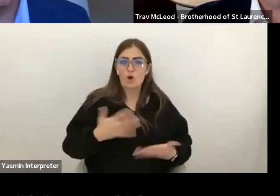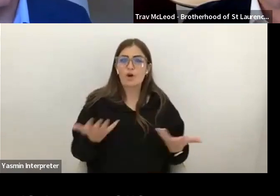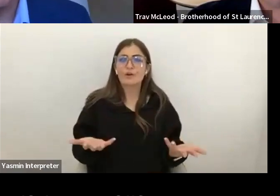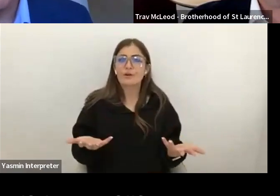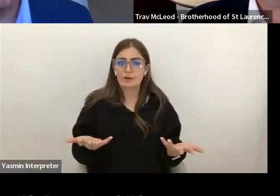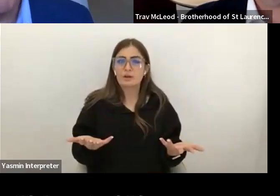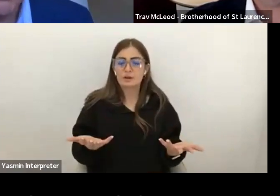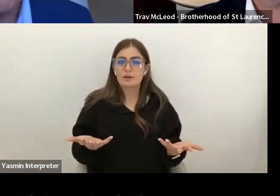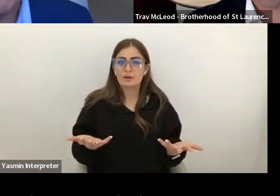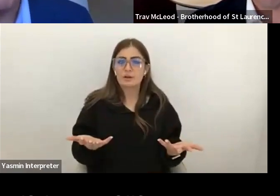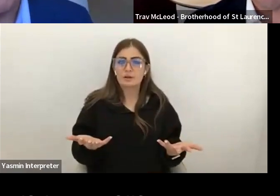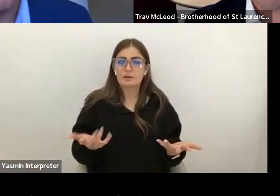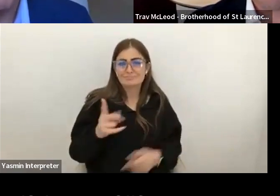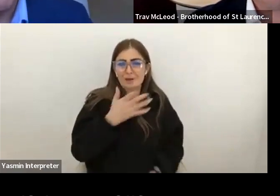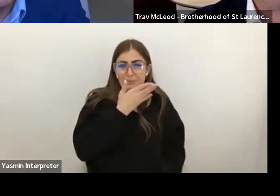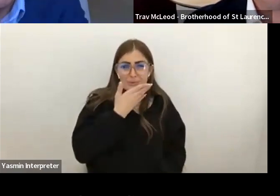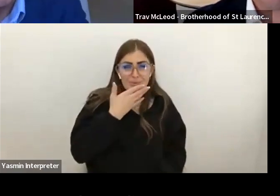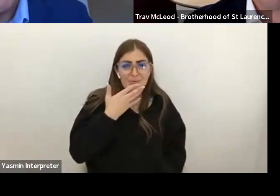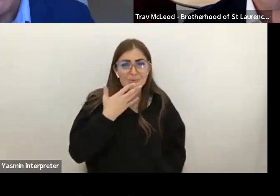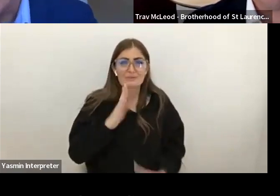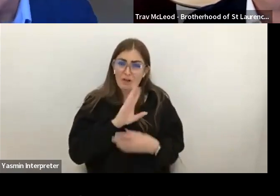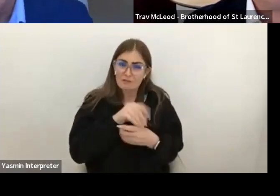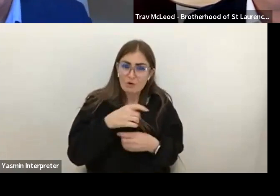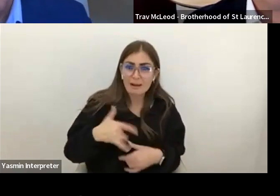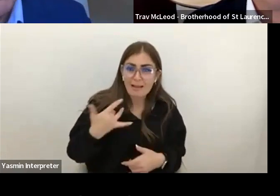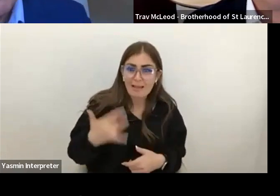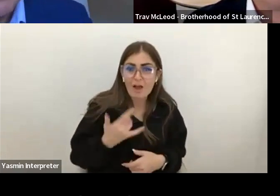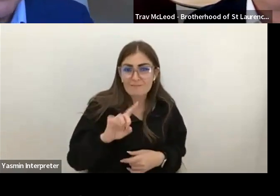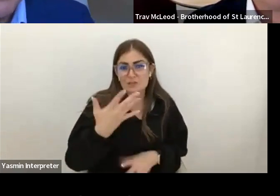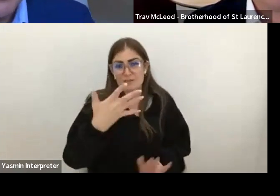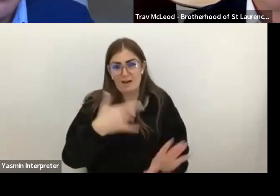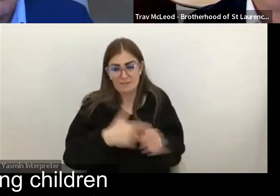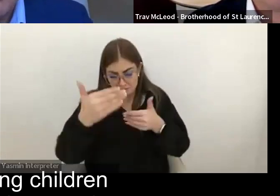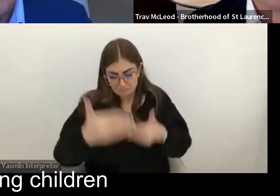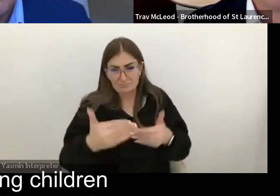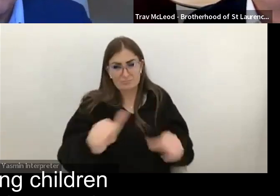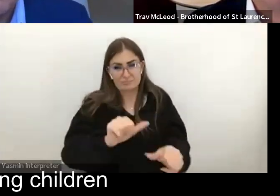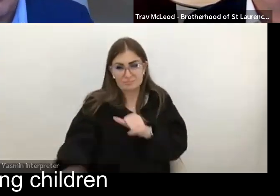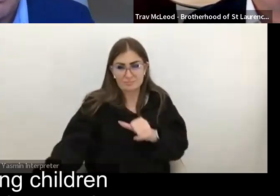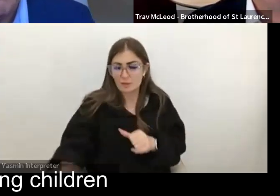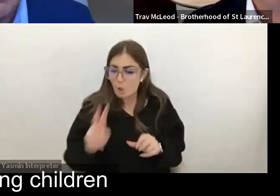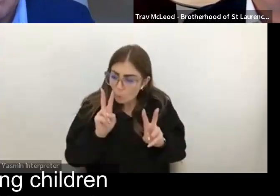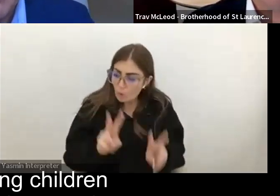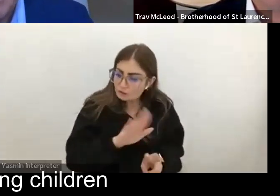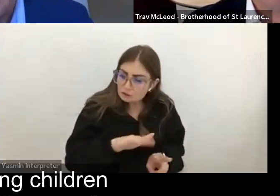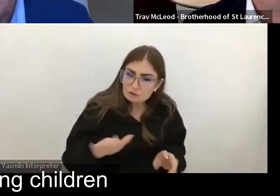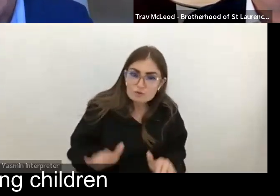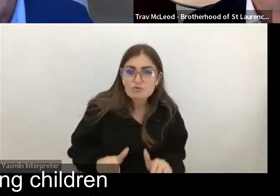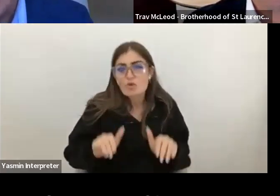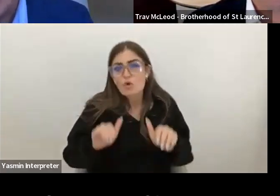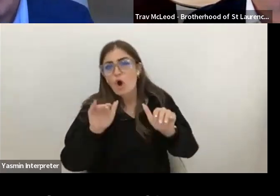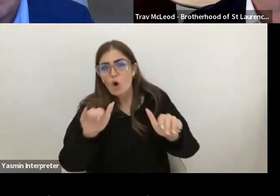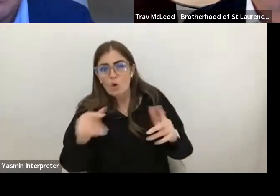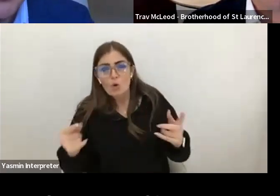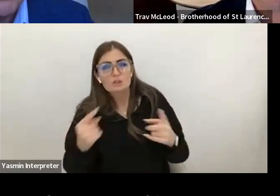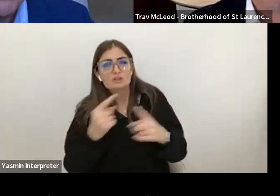know, a beautiful part of life. The first 5 years are miraculous, and watching children be the best they can be